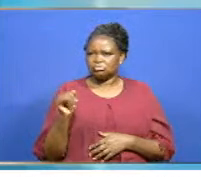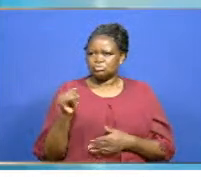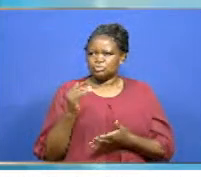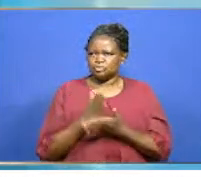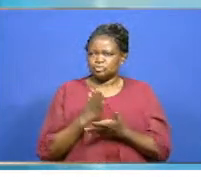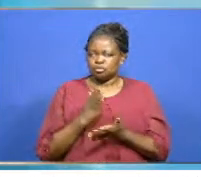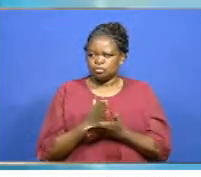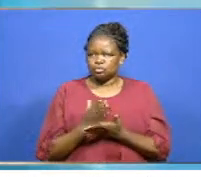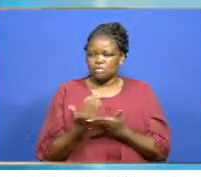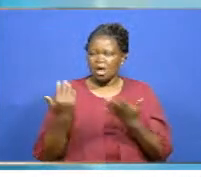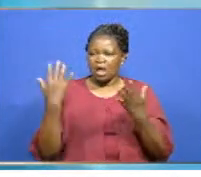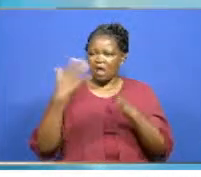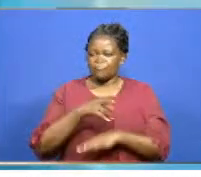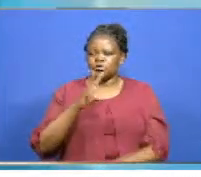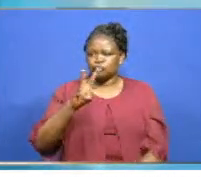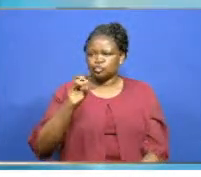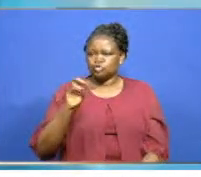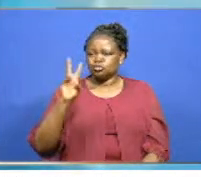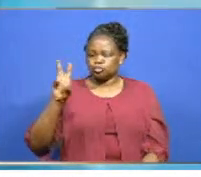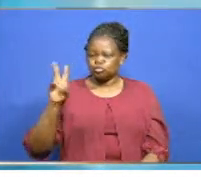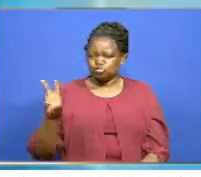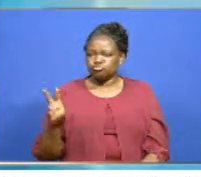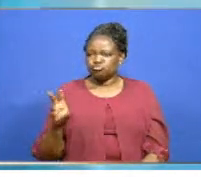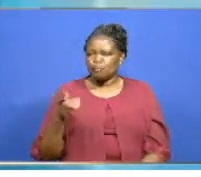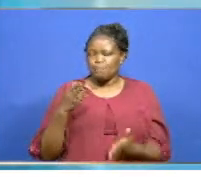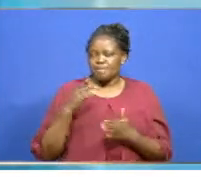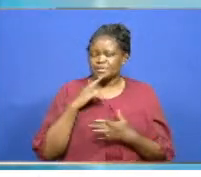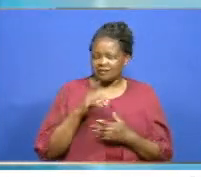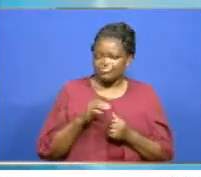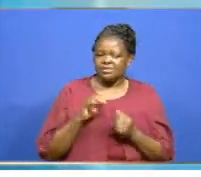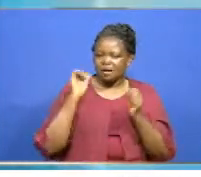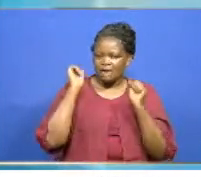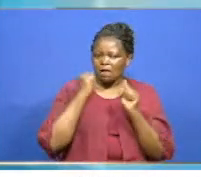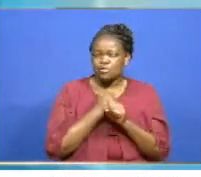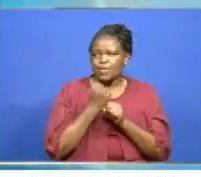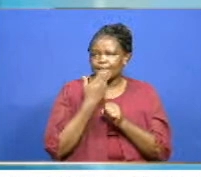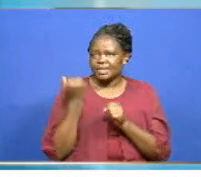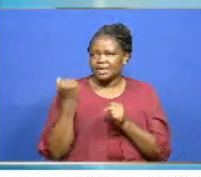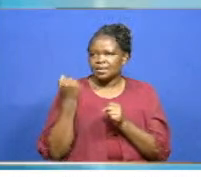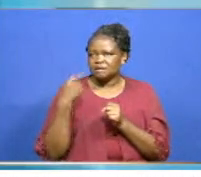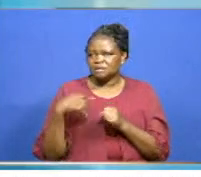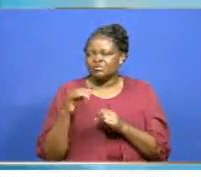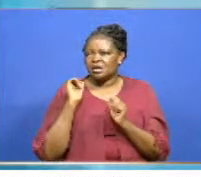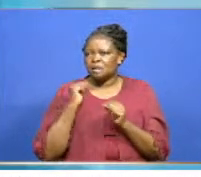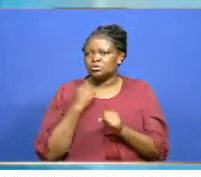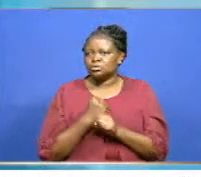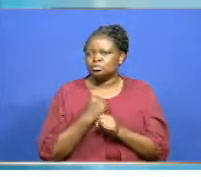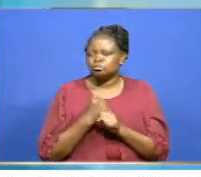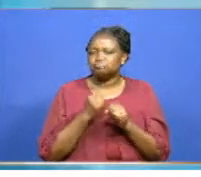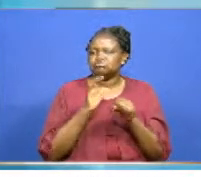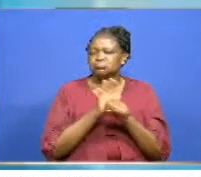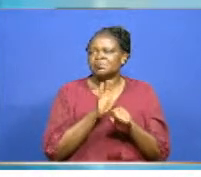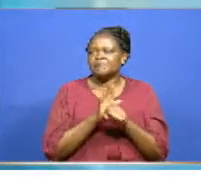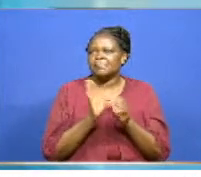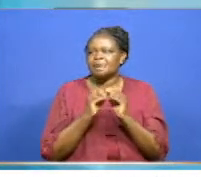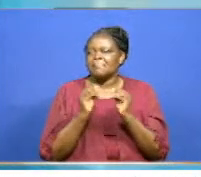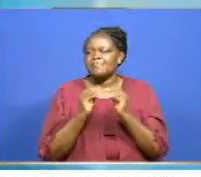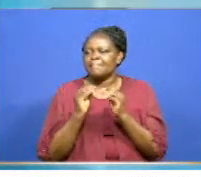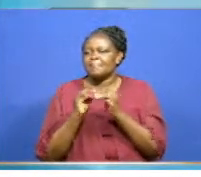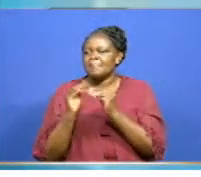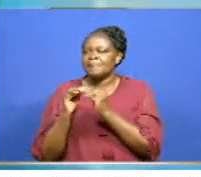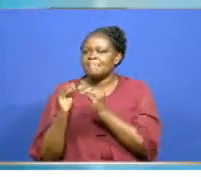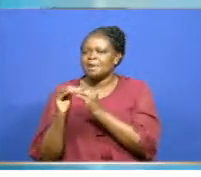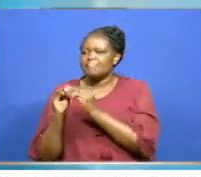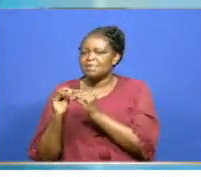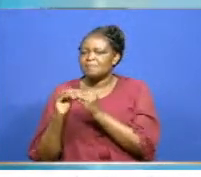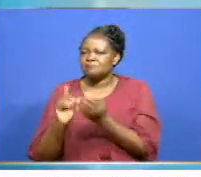than even now. Now maybe it is the idea of he'll do a lot of boardroom, not grassroots. He